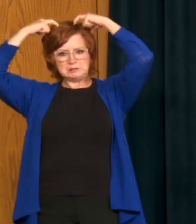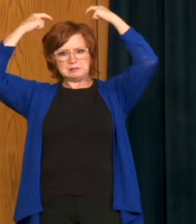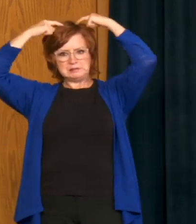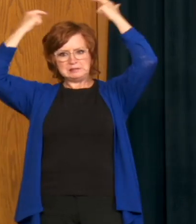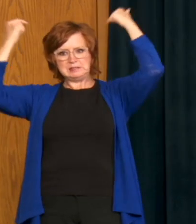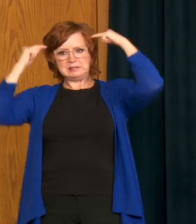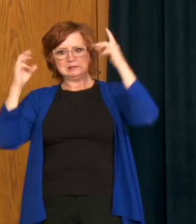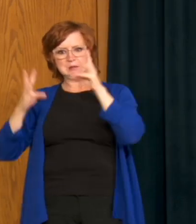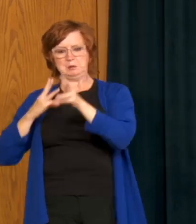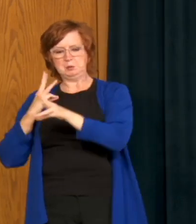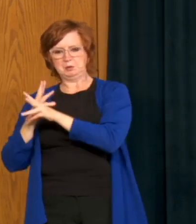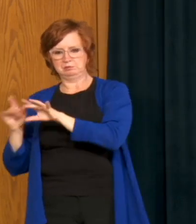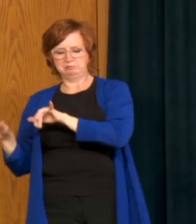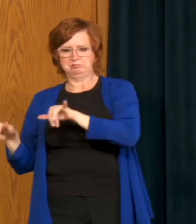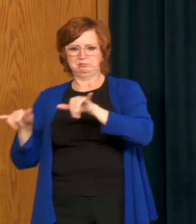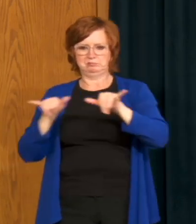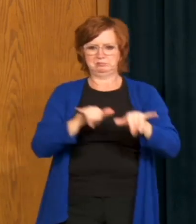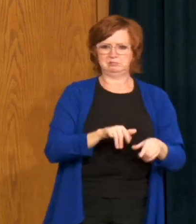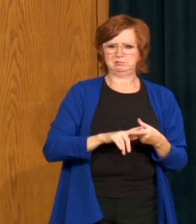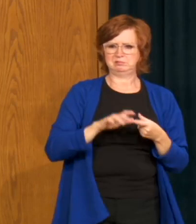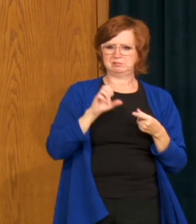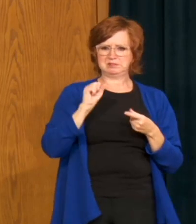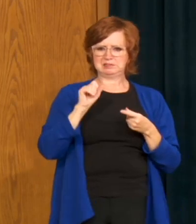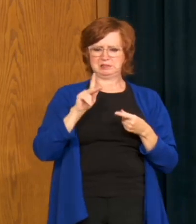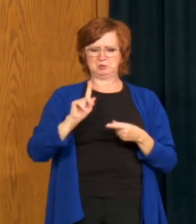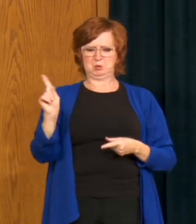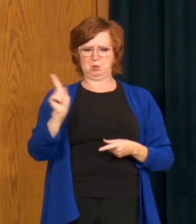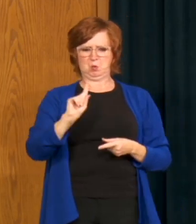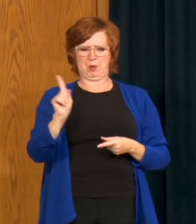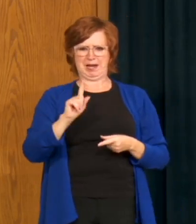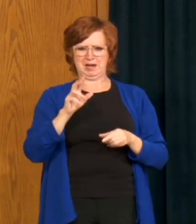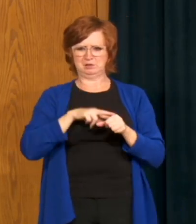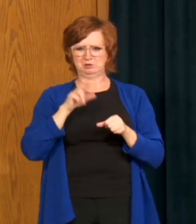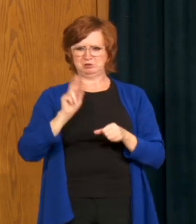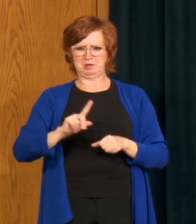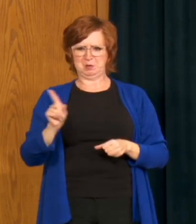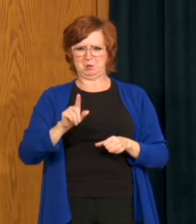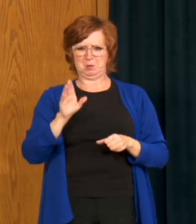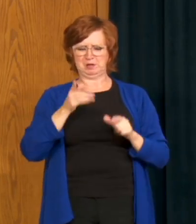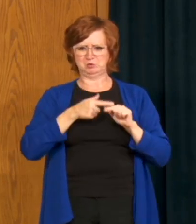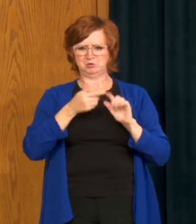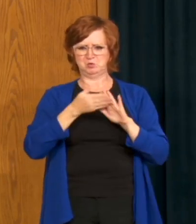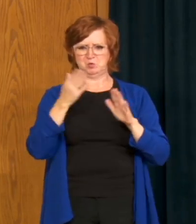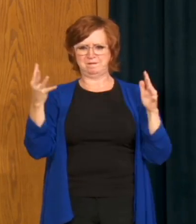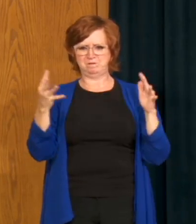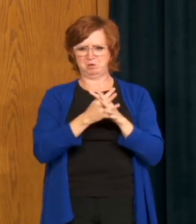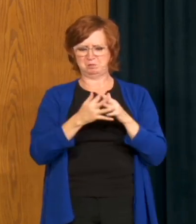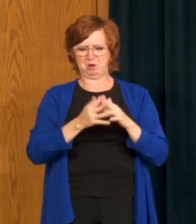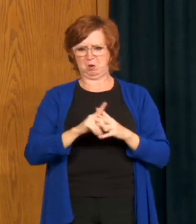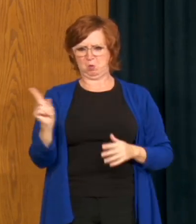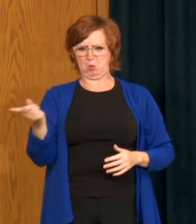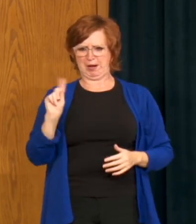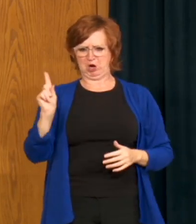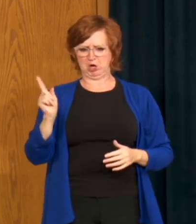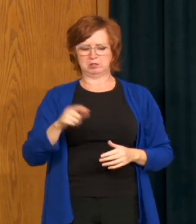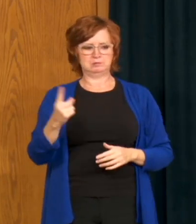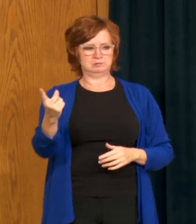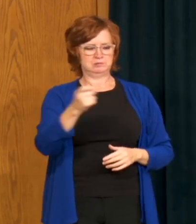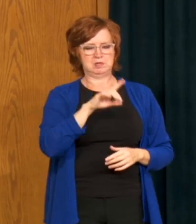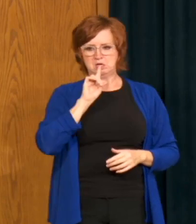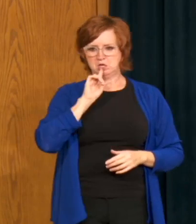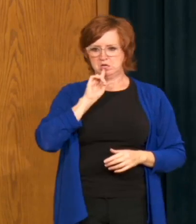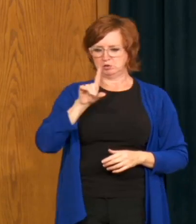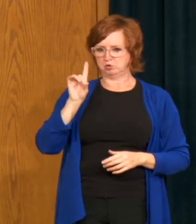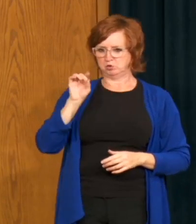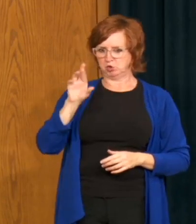in Regina. So where exactly would you put this bubble in Regina? So the initial discussions we've had, again,